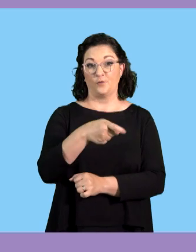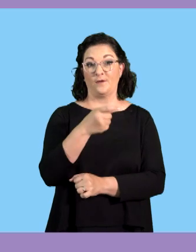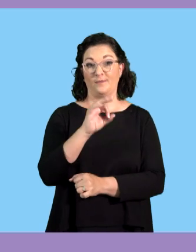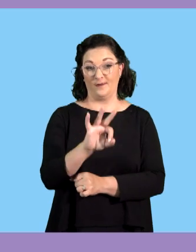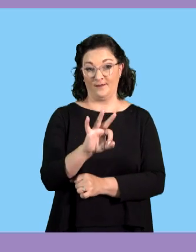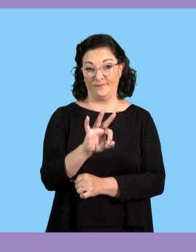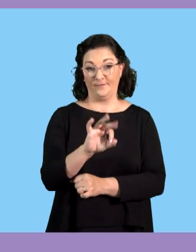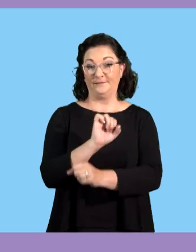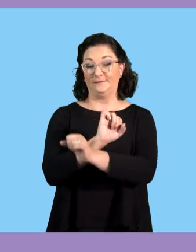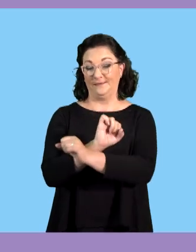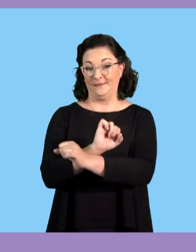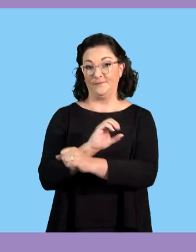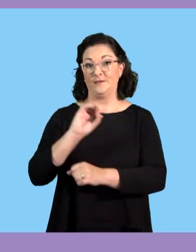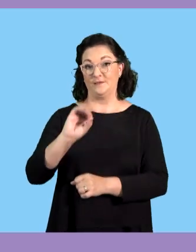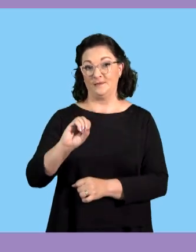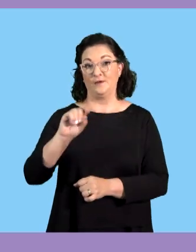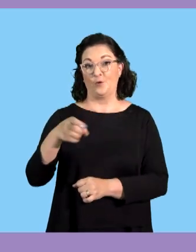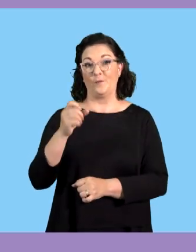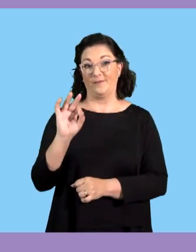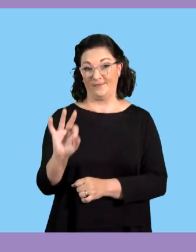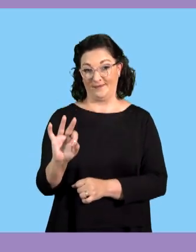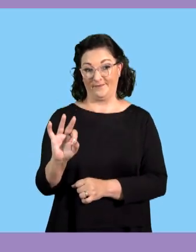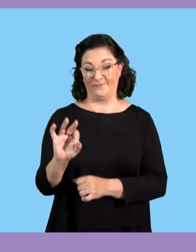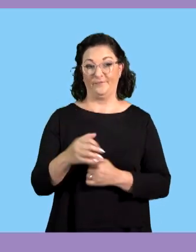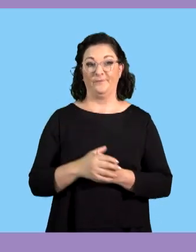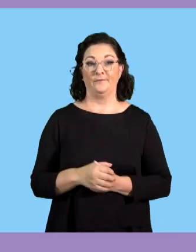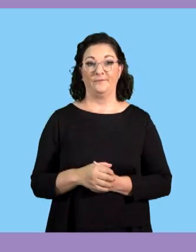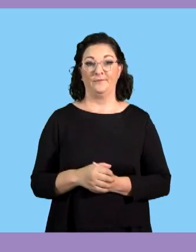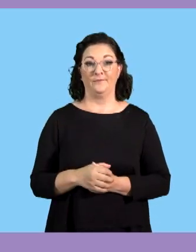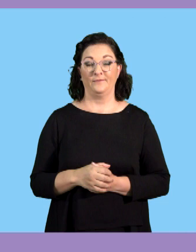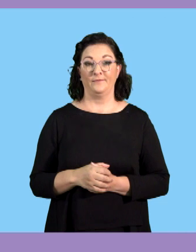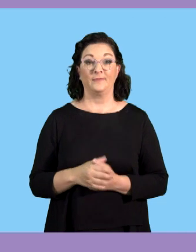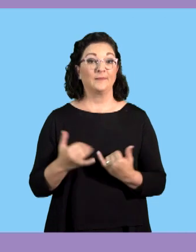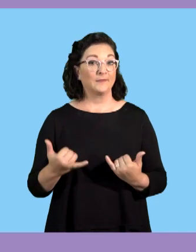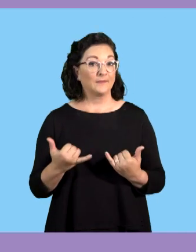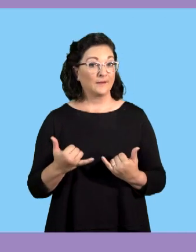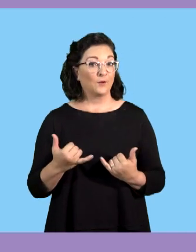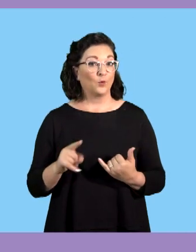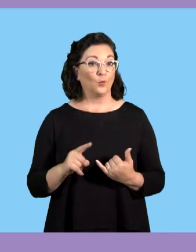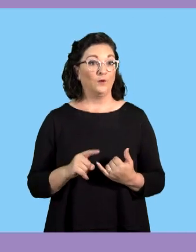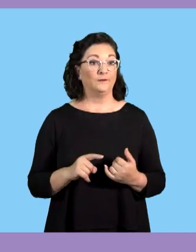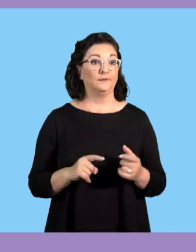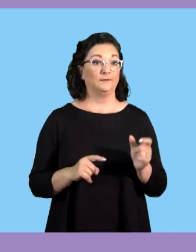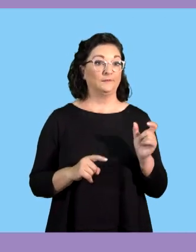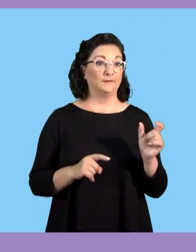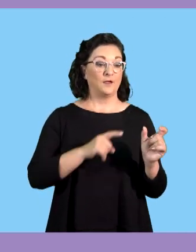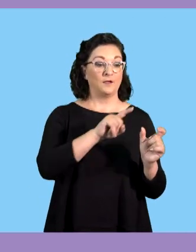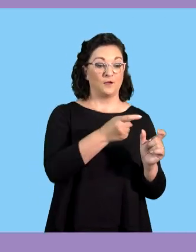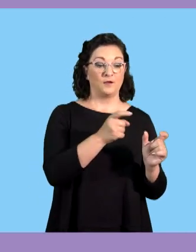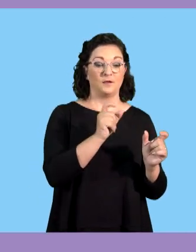times 0.3 times 0.3 which then means we